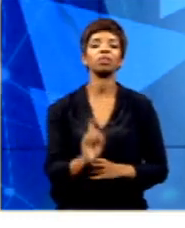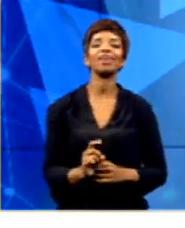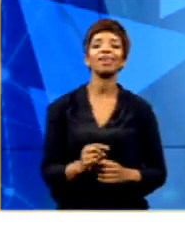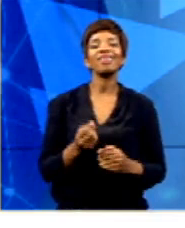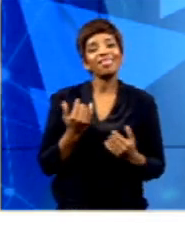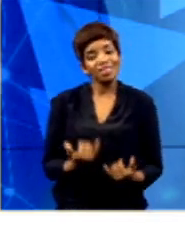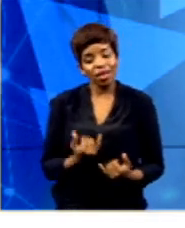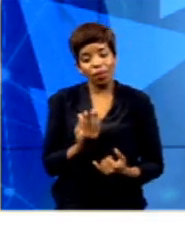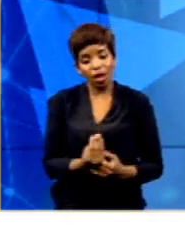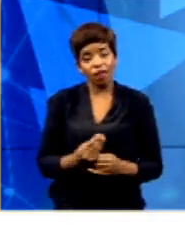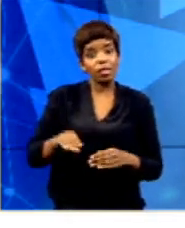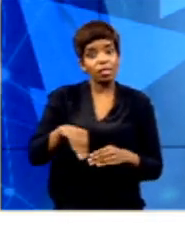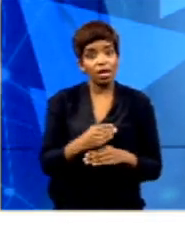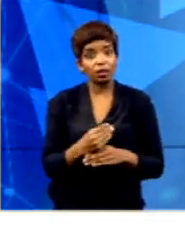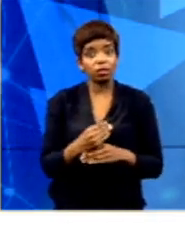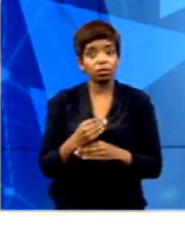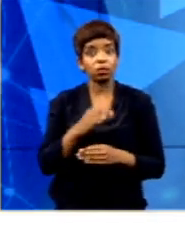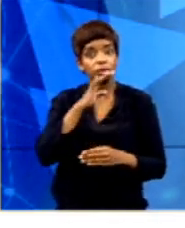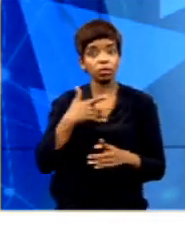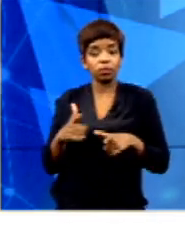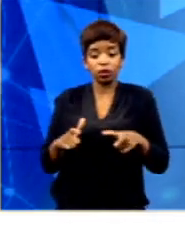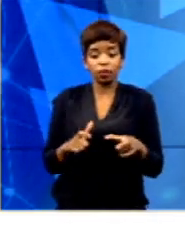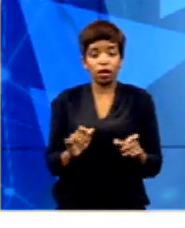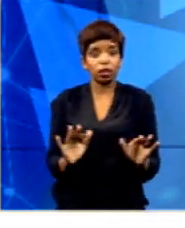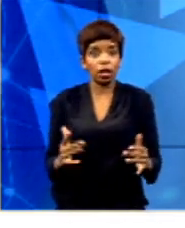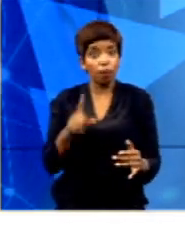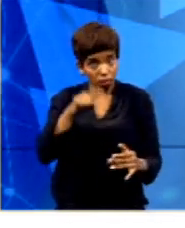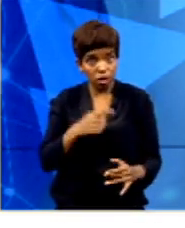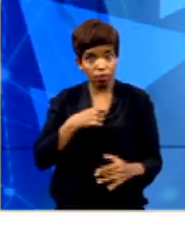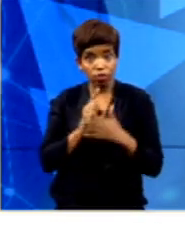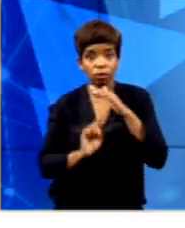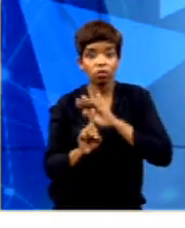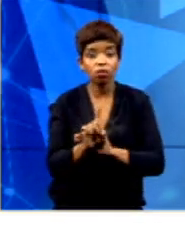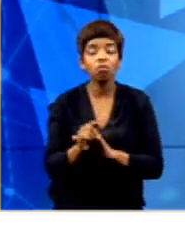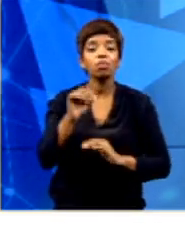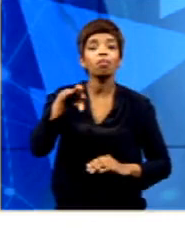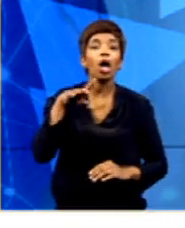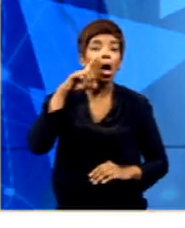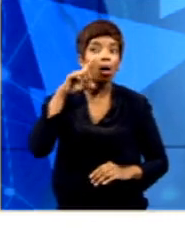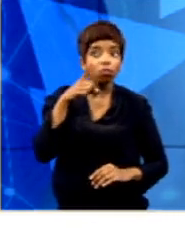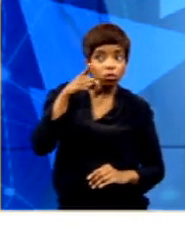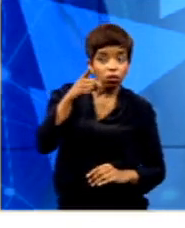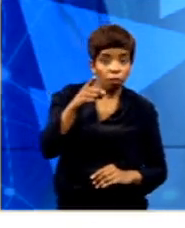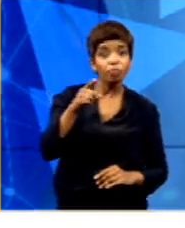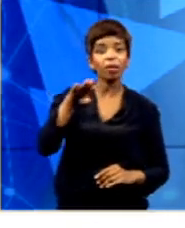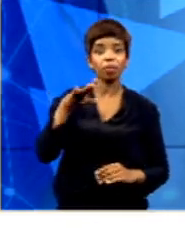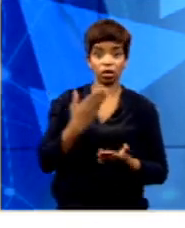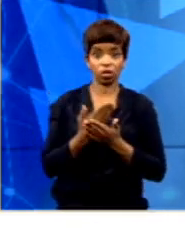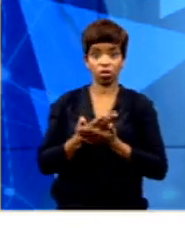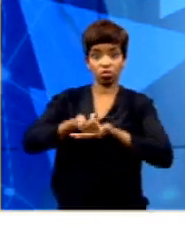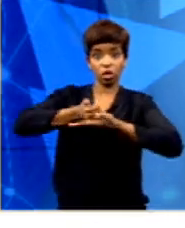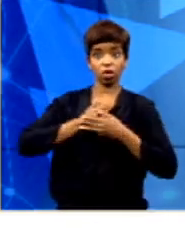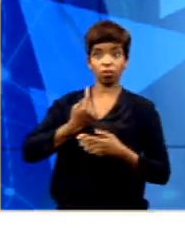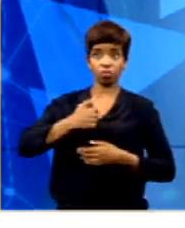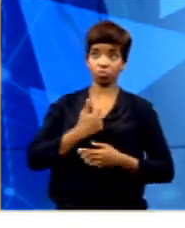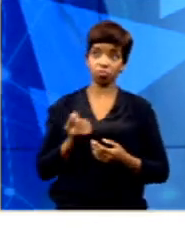you be rushing off to your bank to check if you have credit insurance, which is designed to pay your premiums for up to 12 months if you're